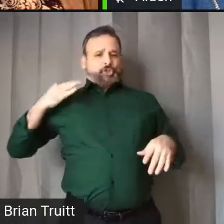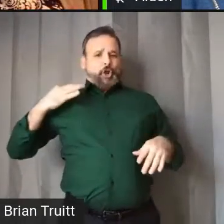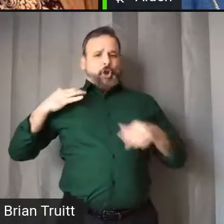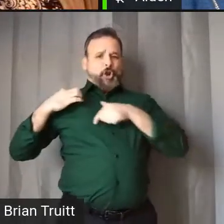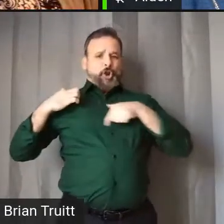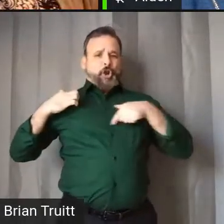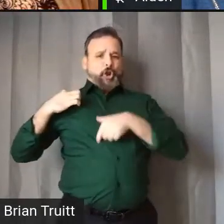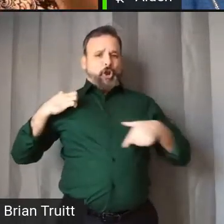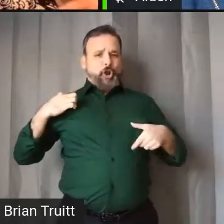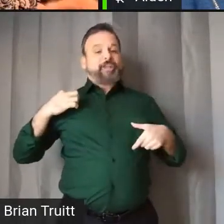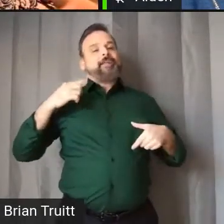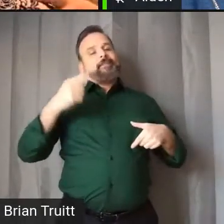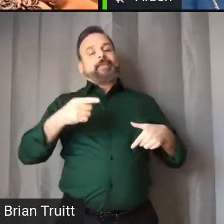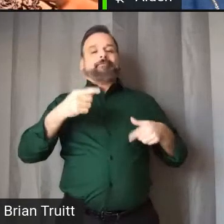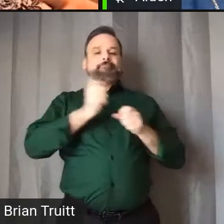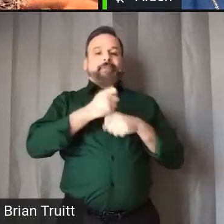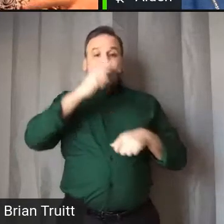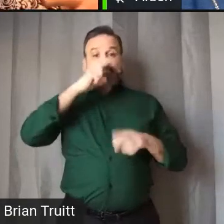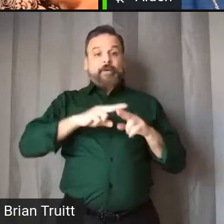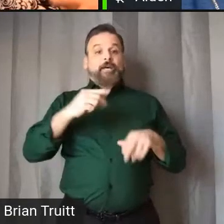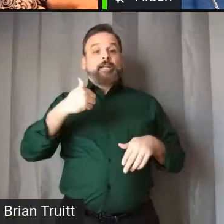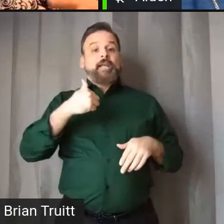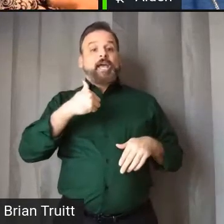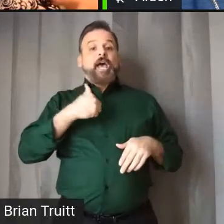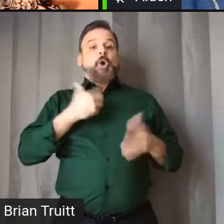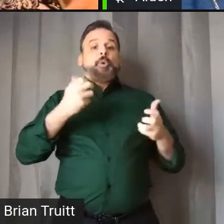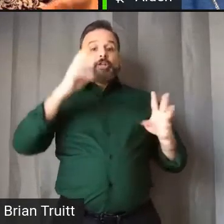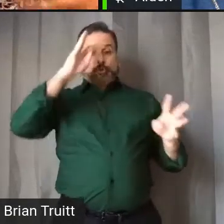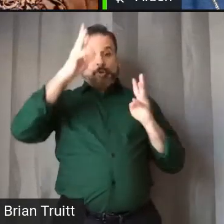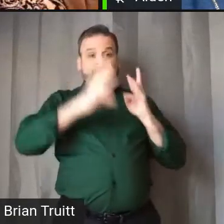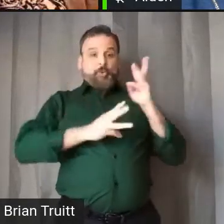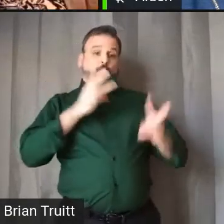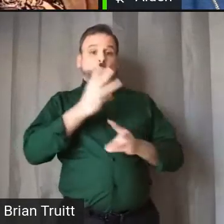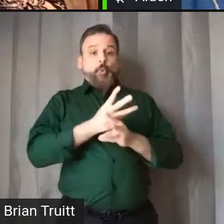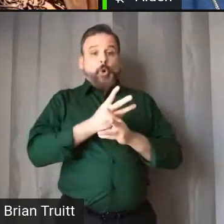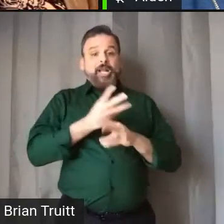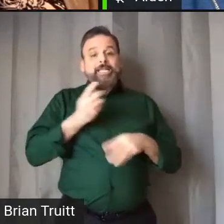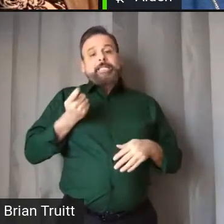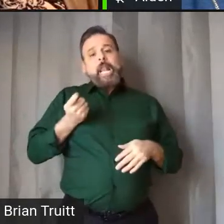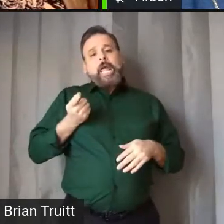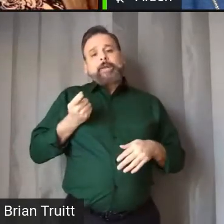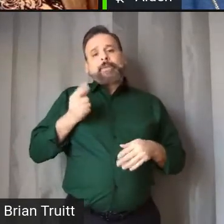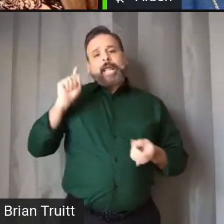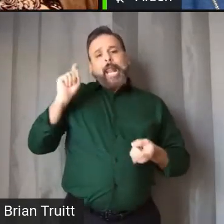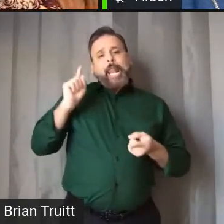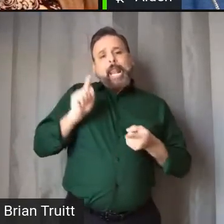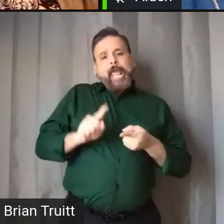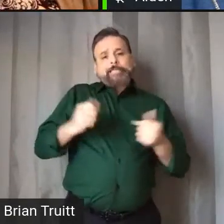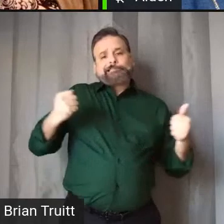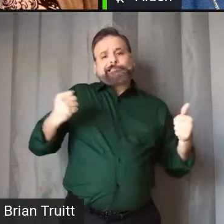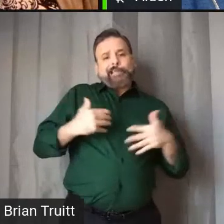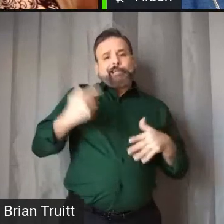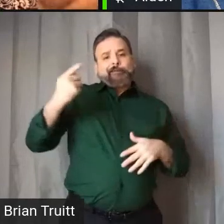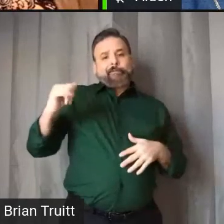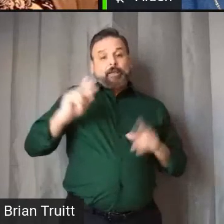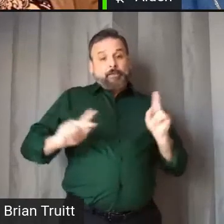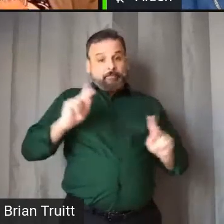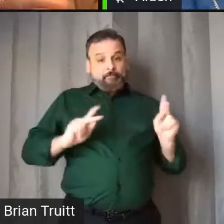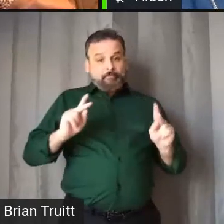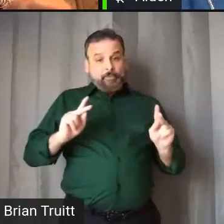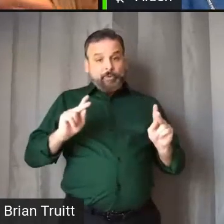fun. And then for me, I wanted to create a world that's slightly less homophobic than ours. There's